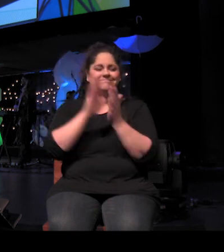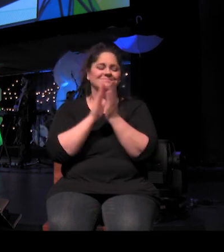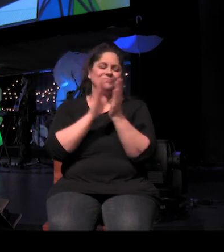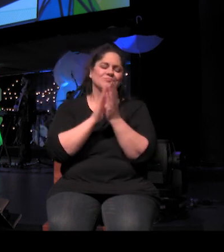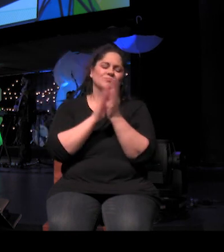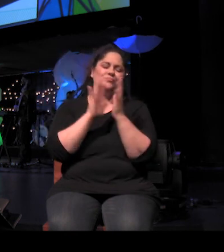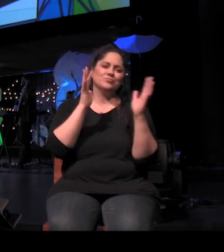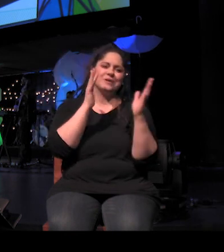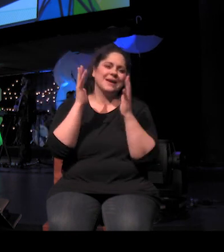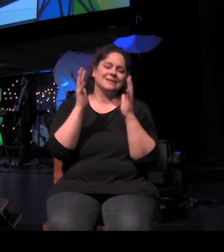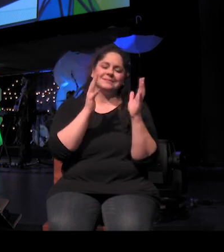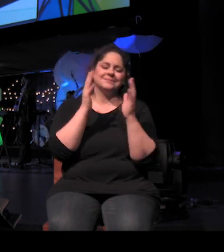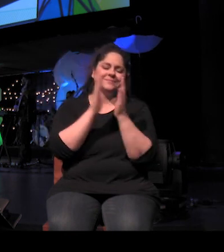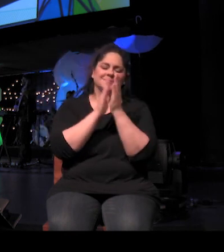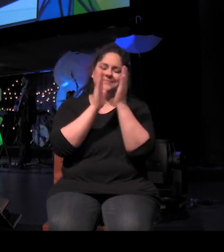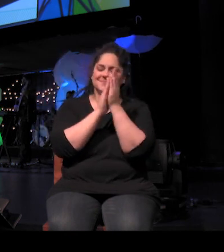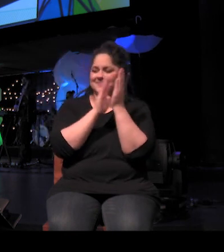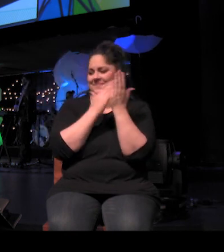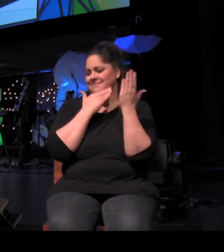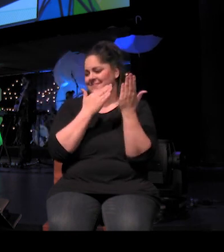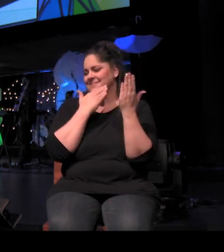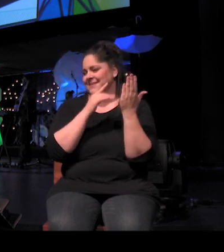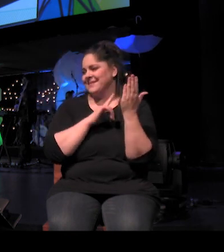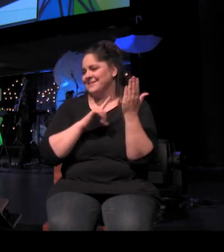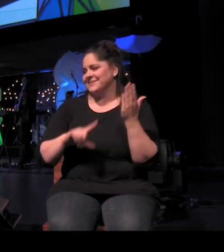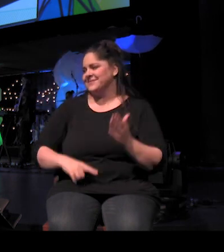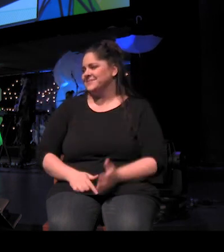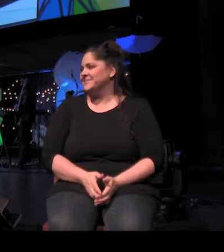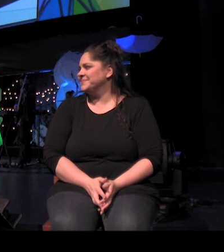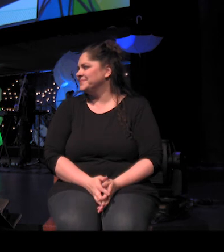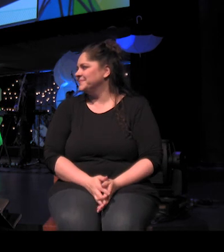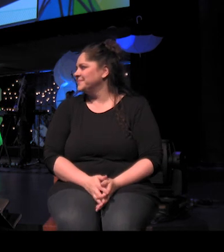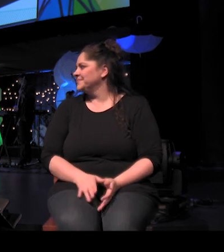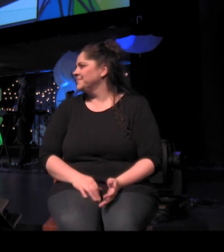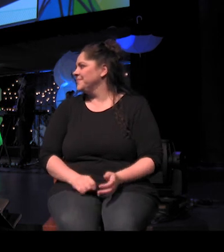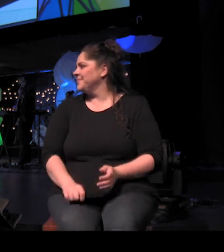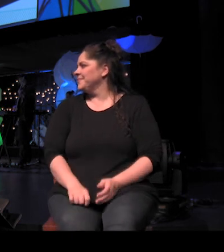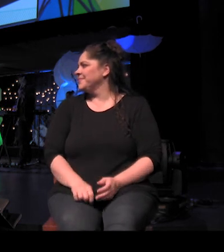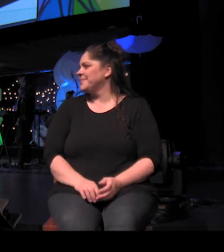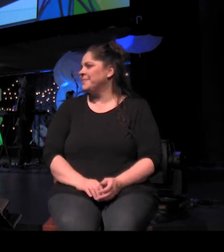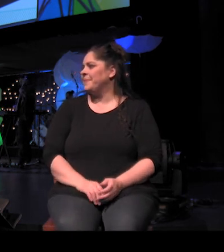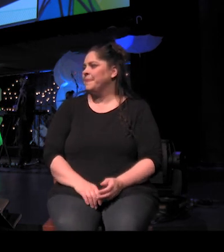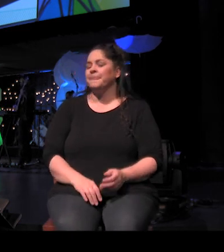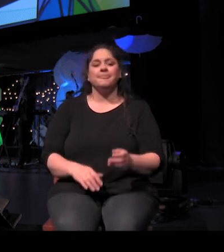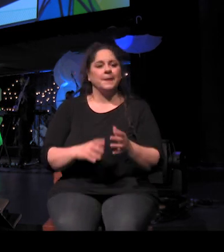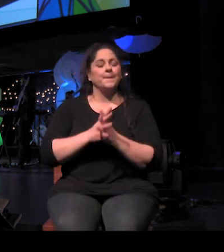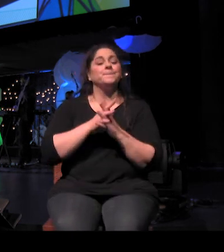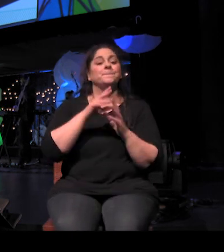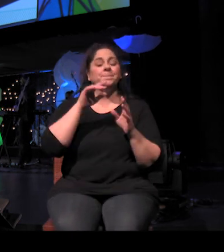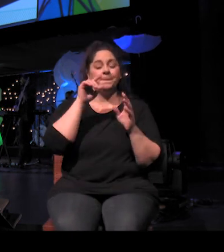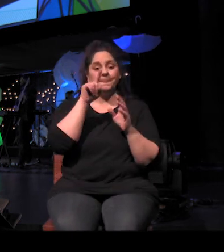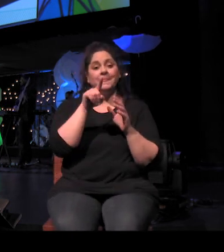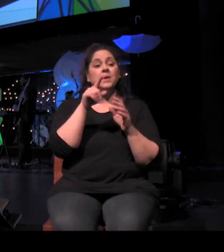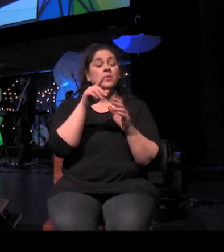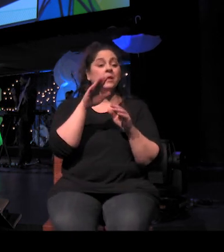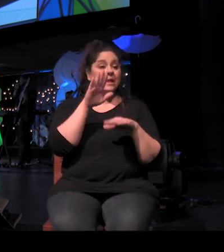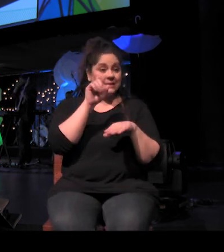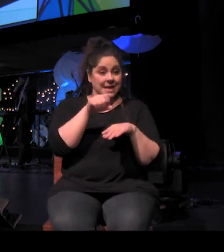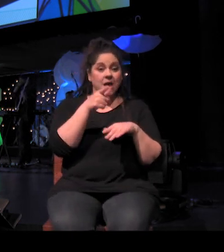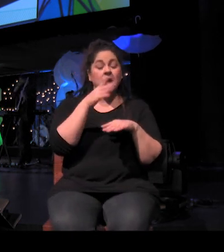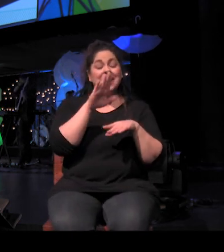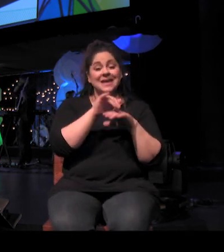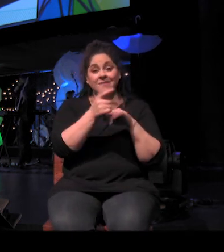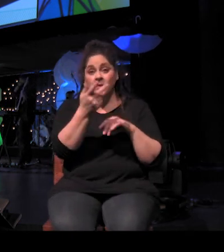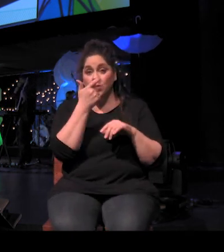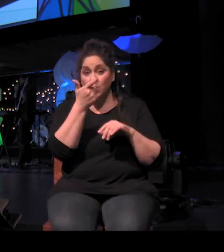see everybody, but I think... had a few. If you're watching online, you can see, you can just text that word alive to that number, and it's a great way we can follow